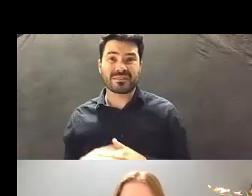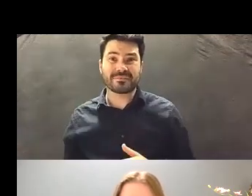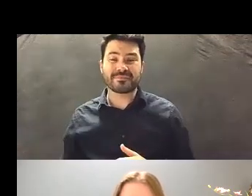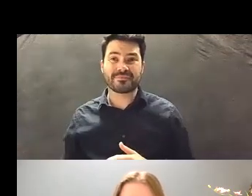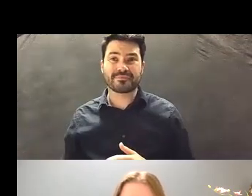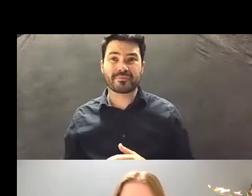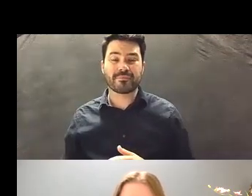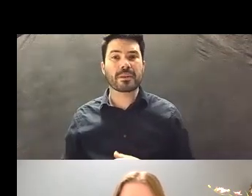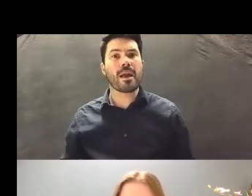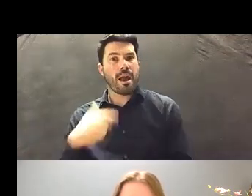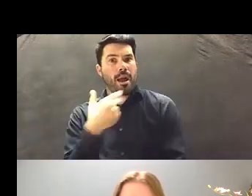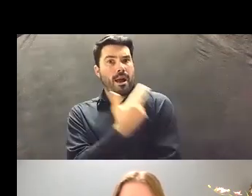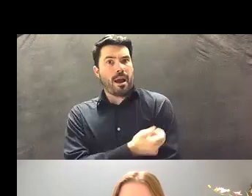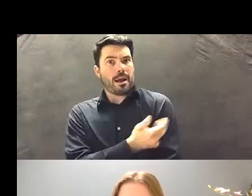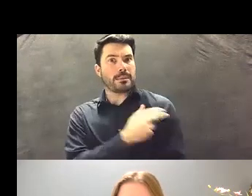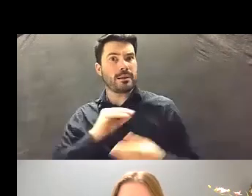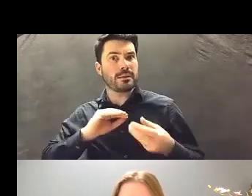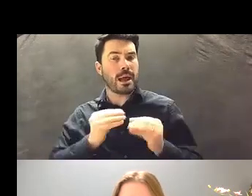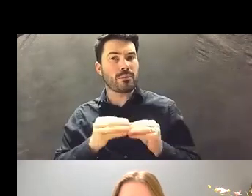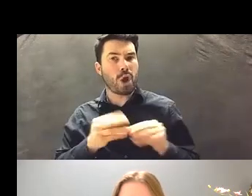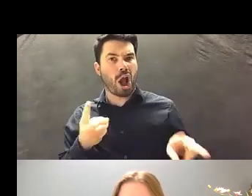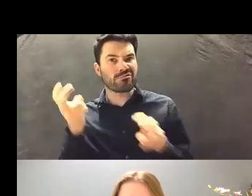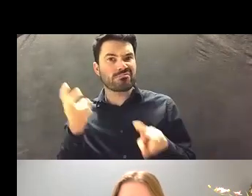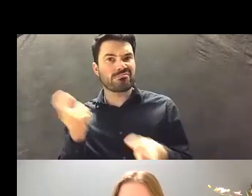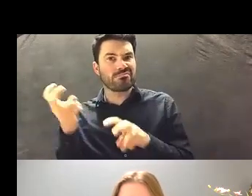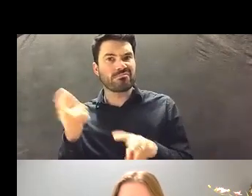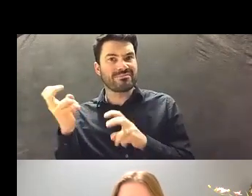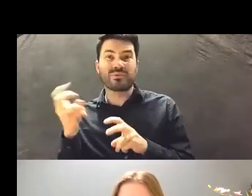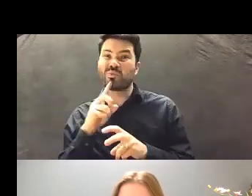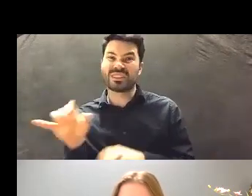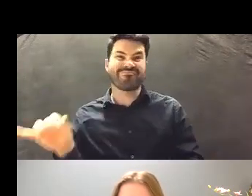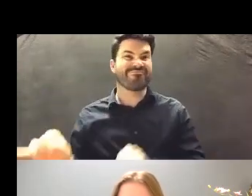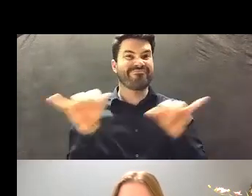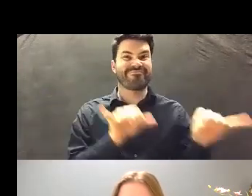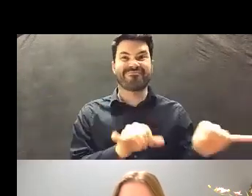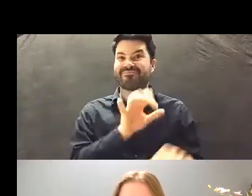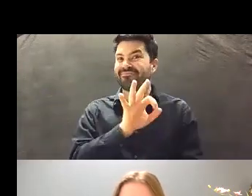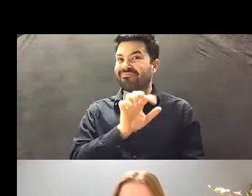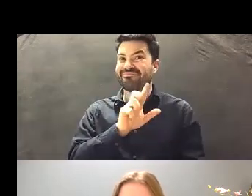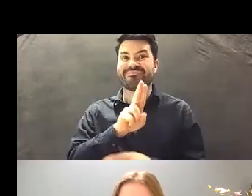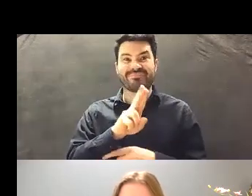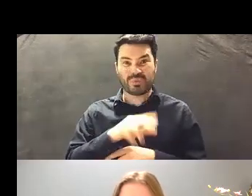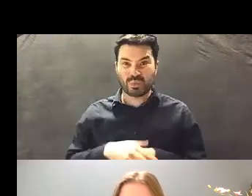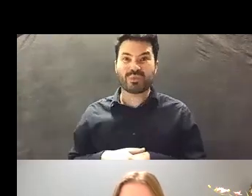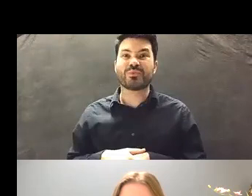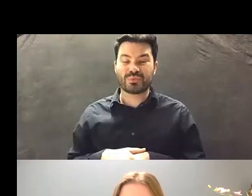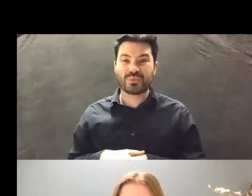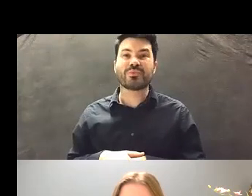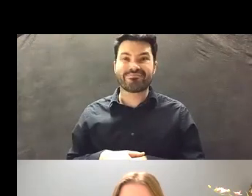for COVID in this age group are actually similar to influenza-associated hospitalizations in the years before the